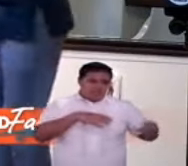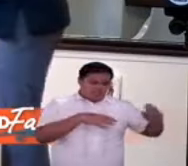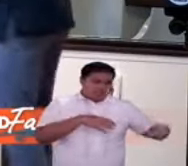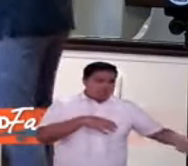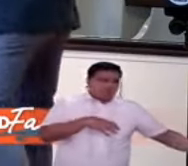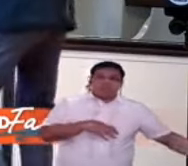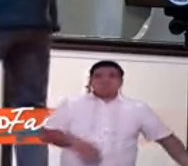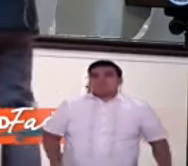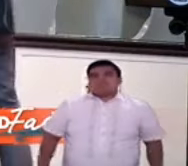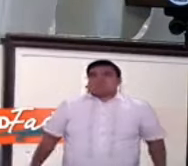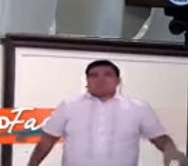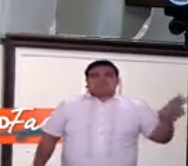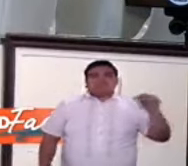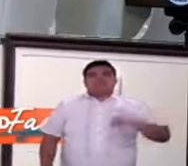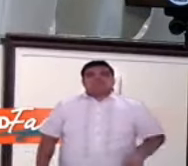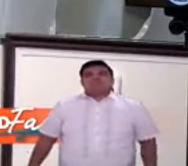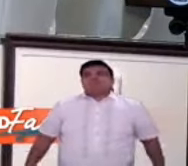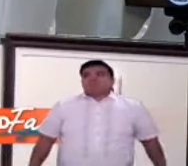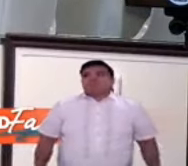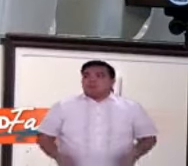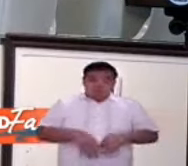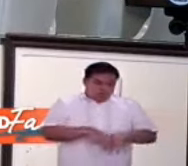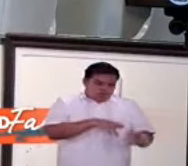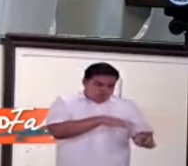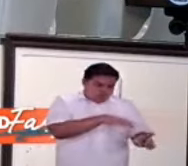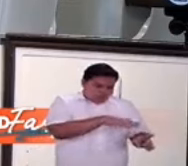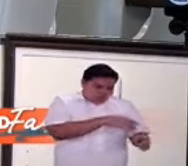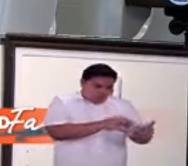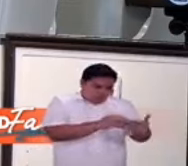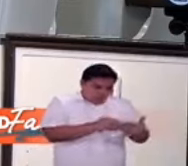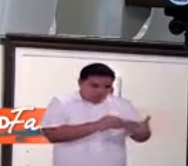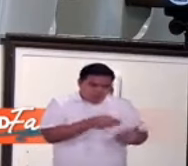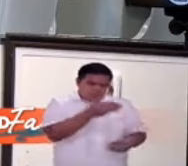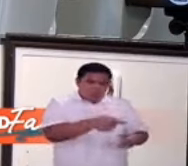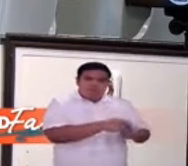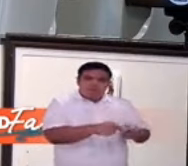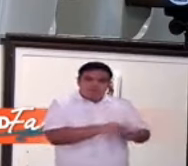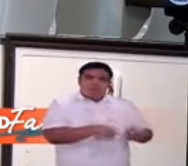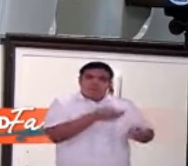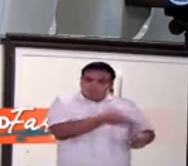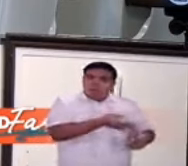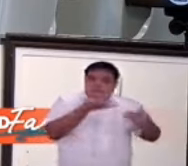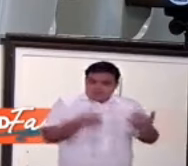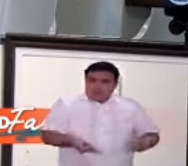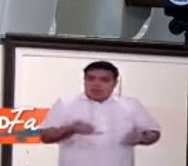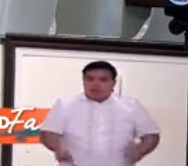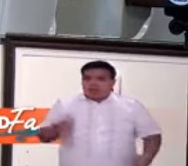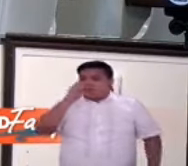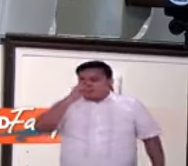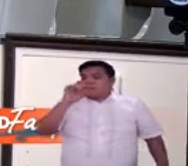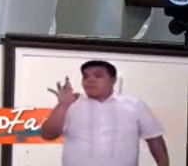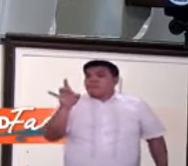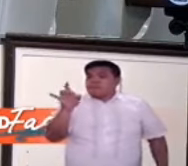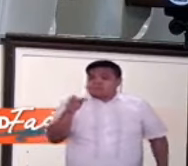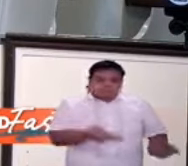But before that, ato yun ang ibantayan. We watched them. We really guided them. We trained them. And by this time, by 18,